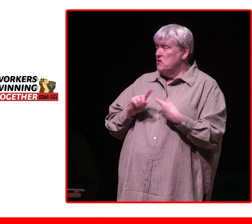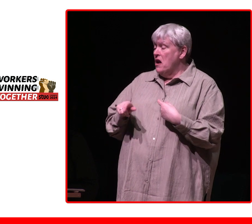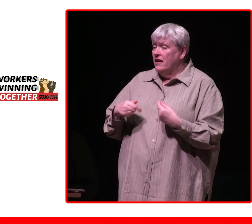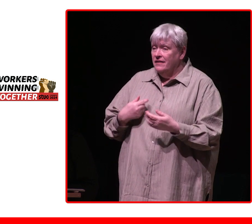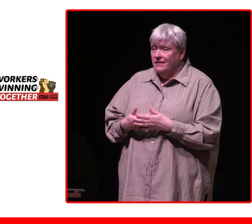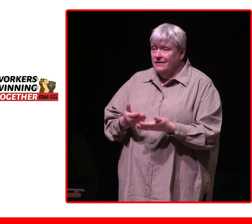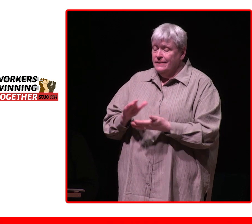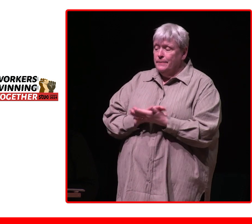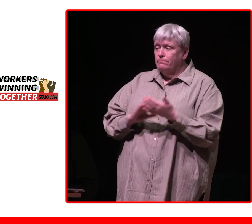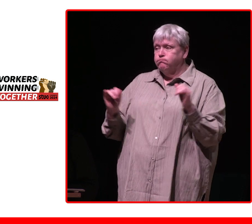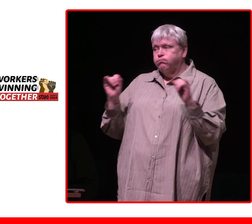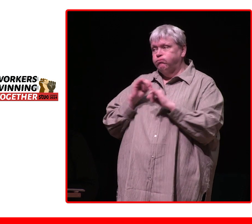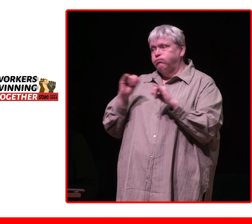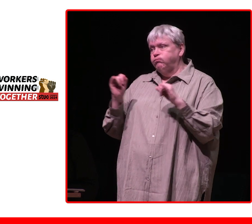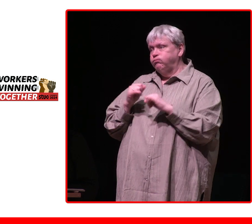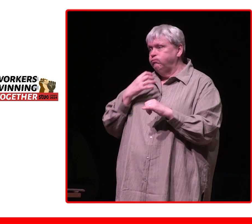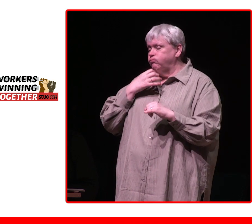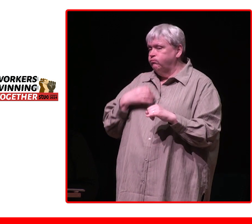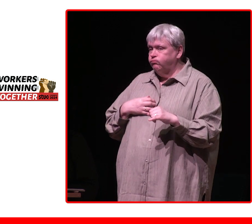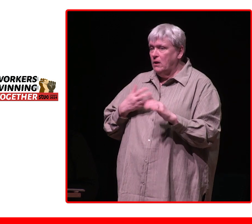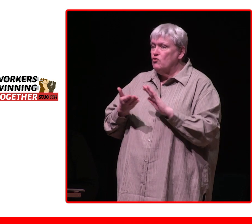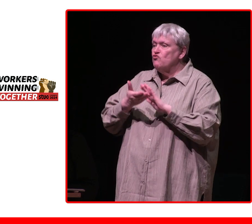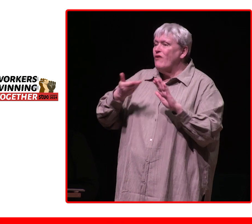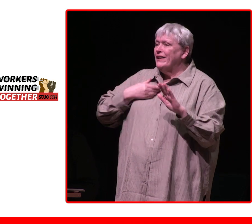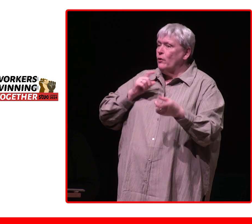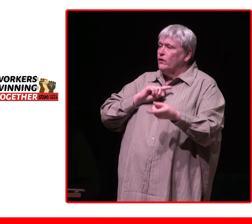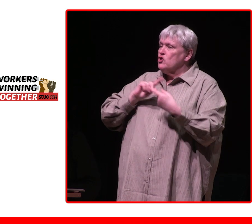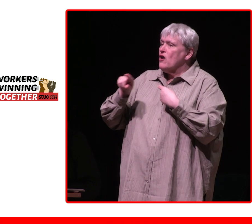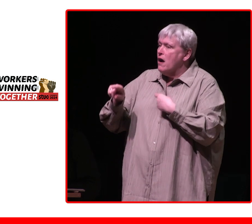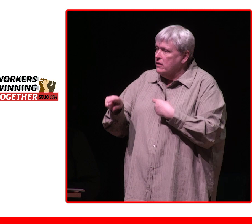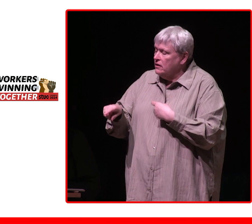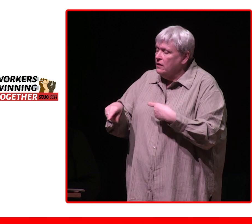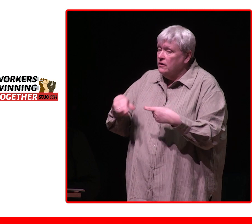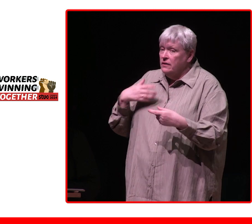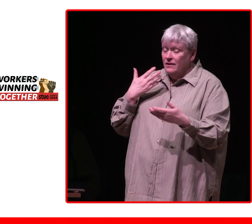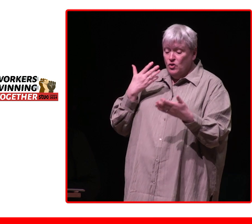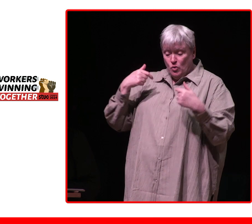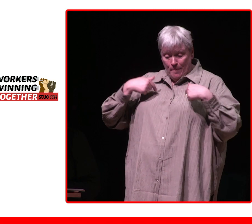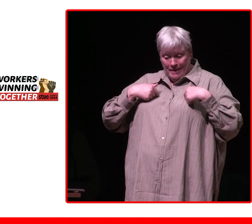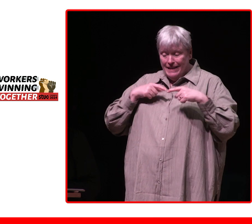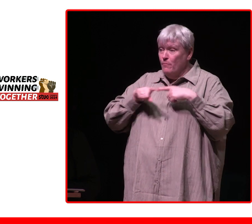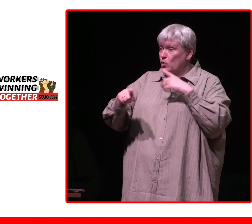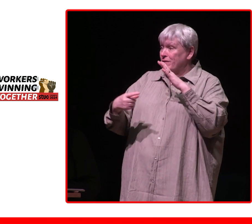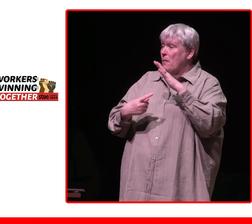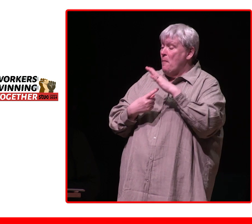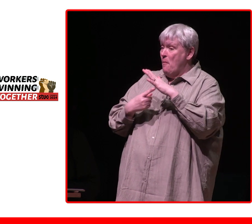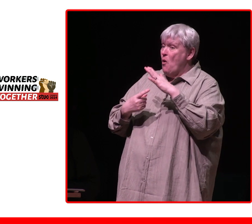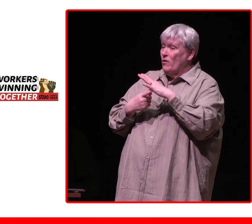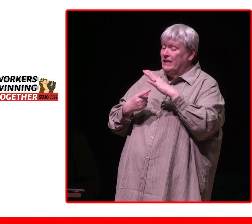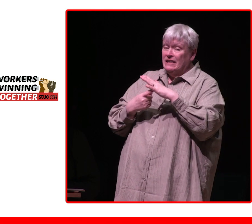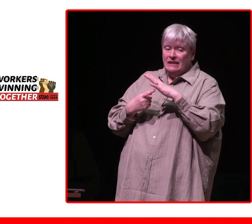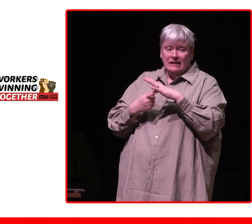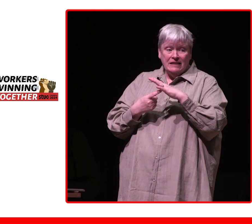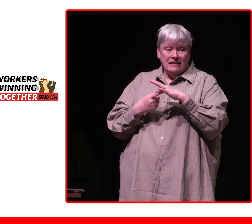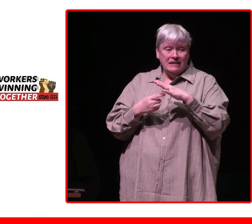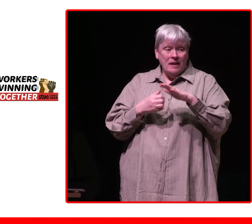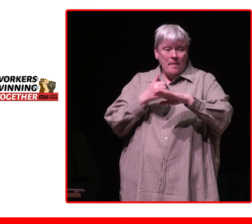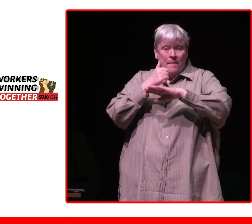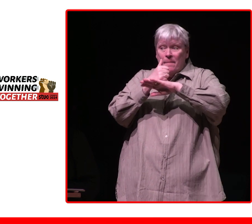that's what terrifies Israel, the right of return. And to me, that is the most important, the